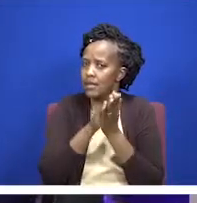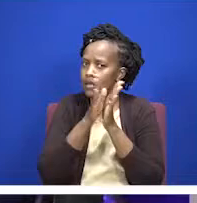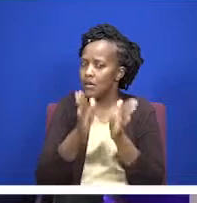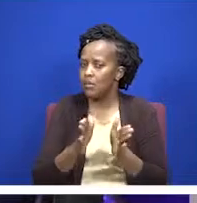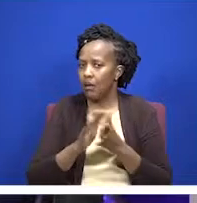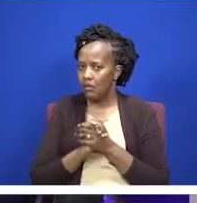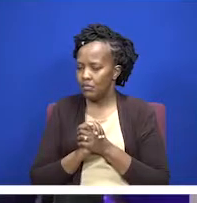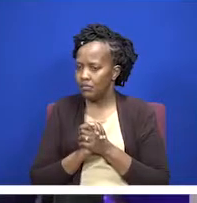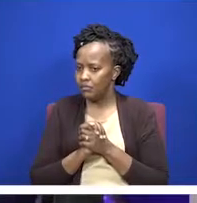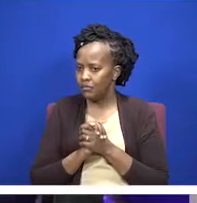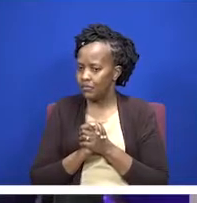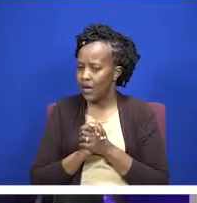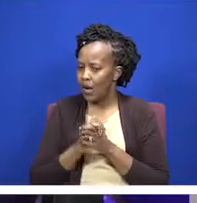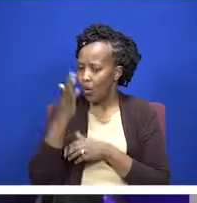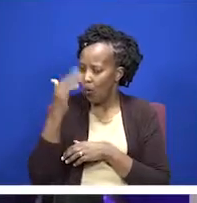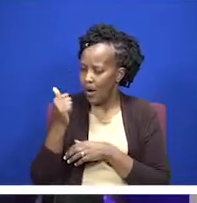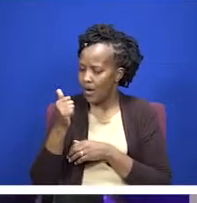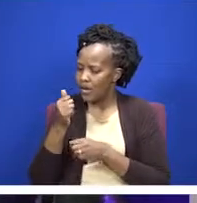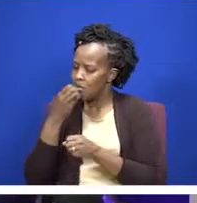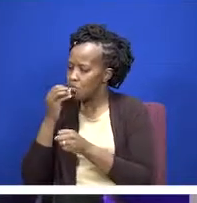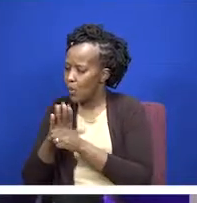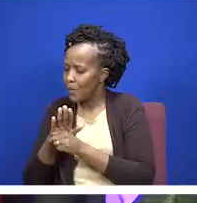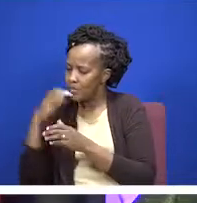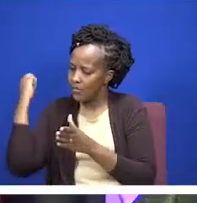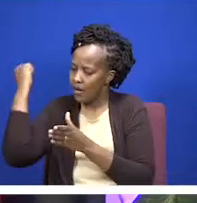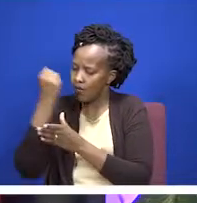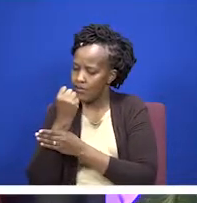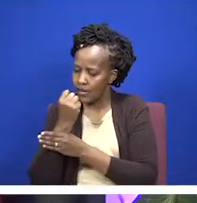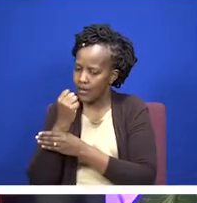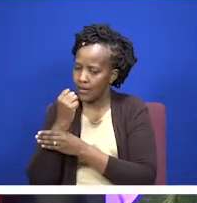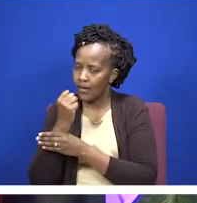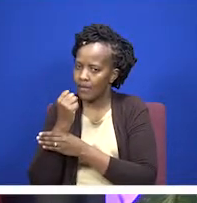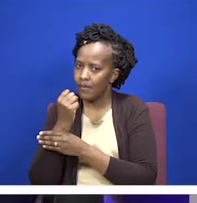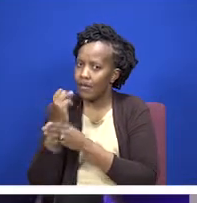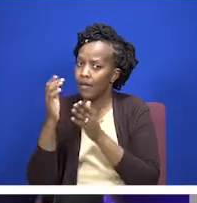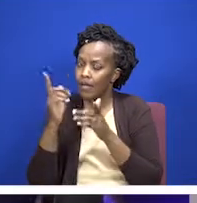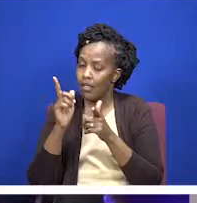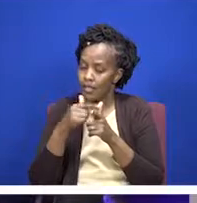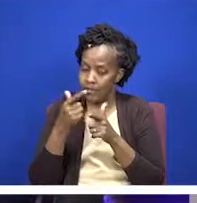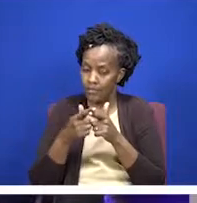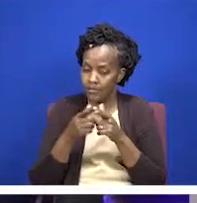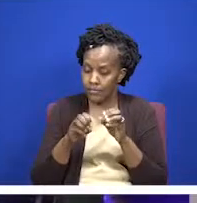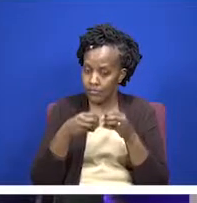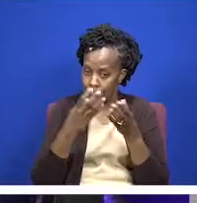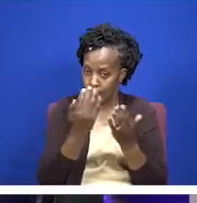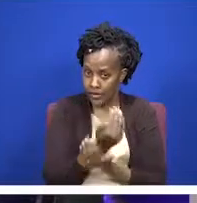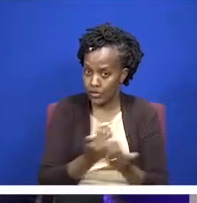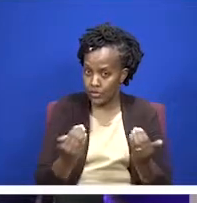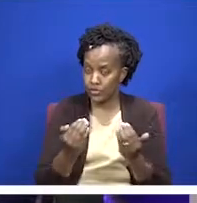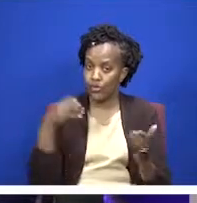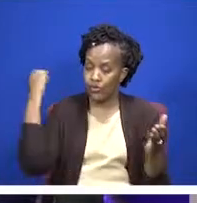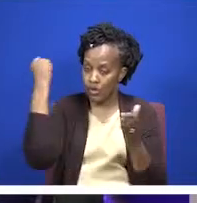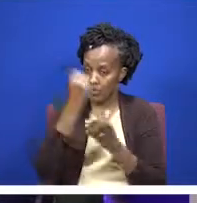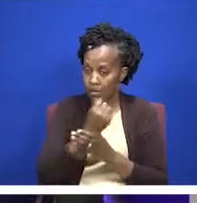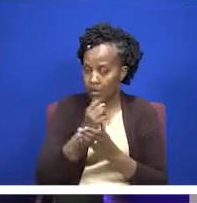covenant with Abraham and fulfilled it to his descendants. So God, our Lord Adonai, is a